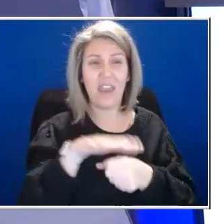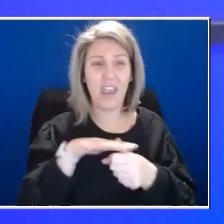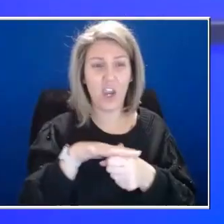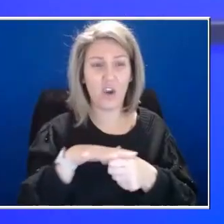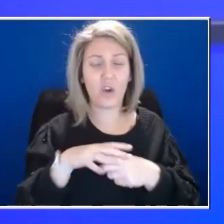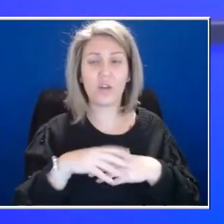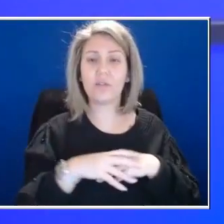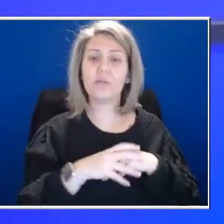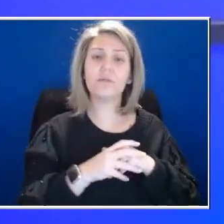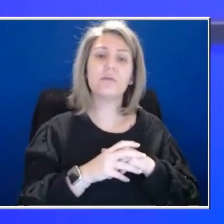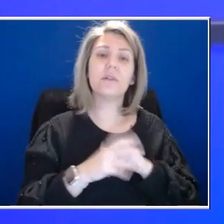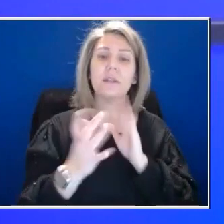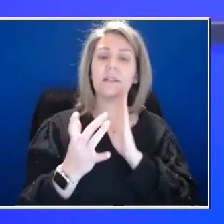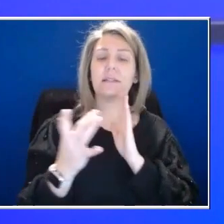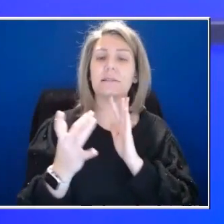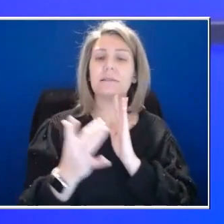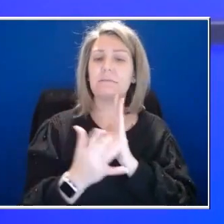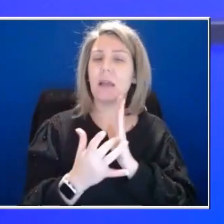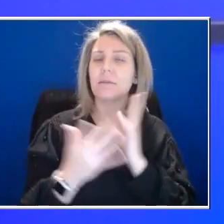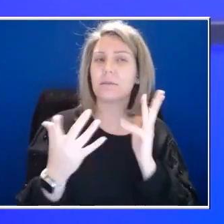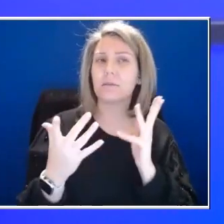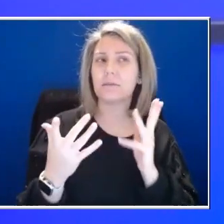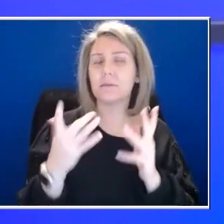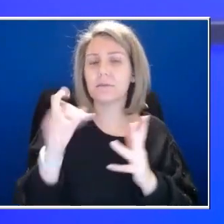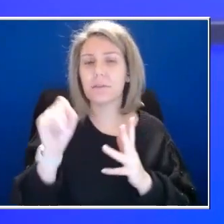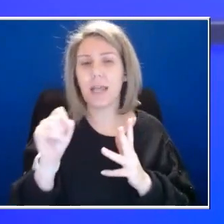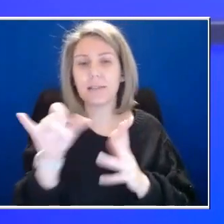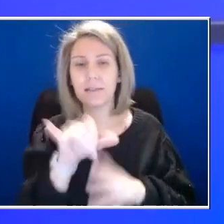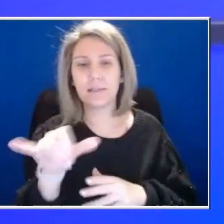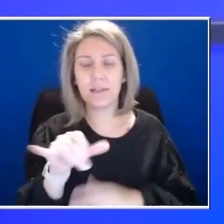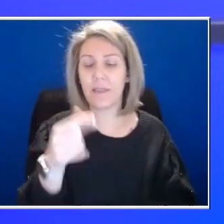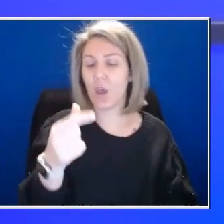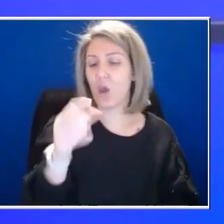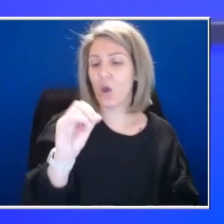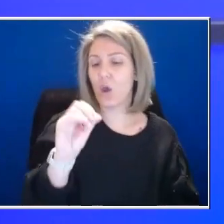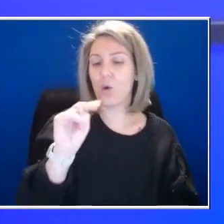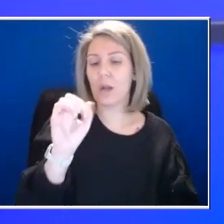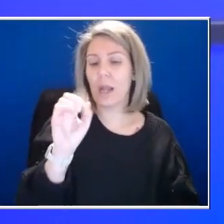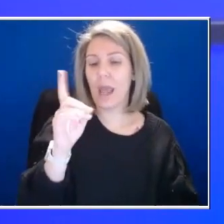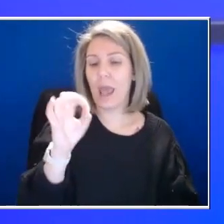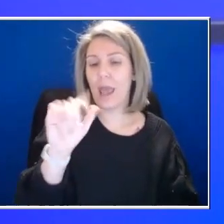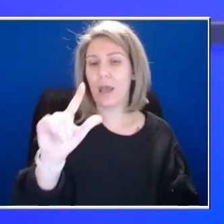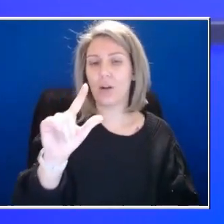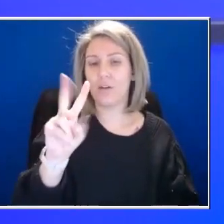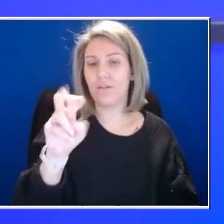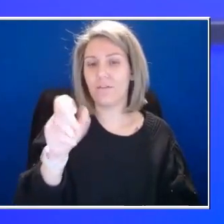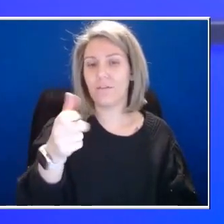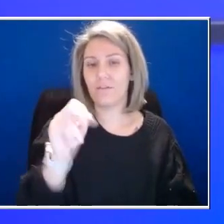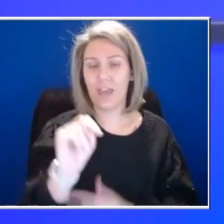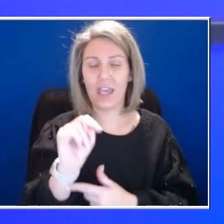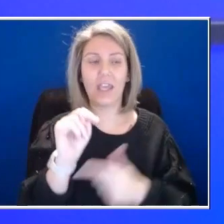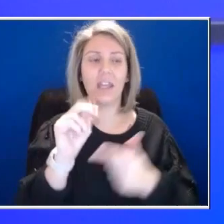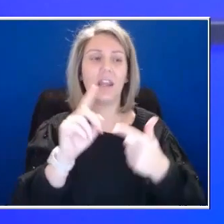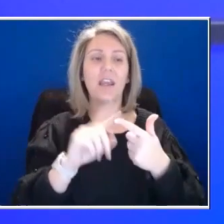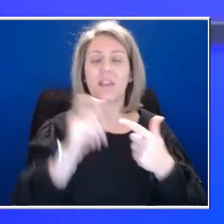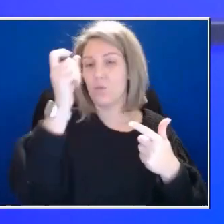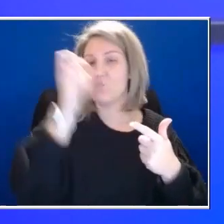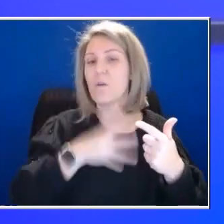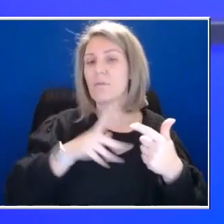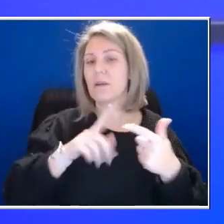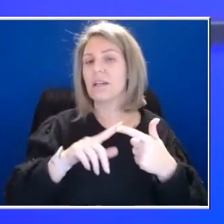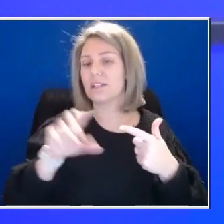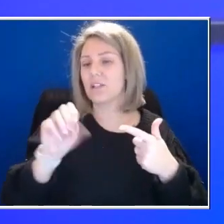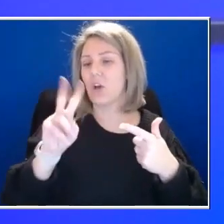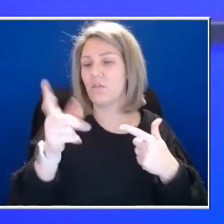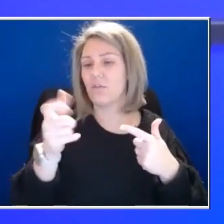it is the same. So the same incompetent vein, the gonadal vein. So in the woman, it's the ovarian vein, which we showed a graphic of. In the men, it would be